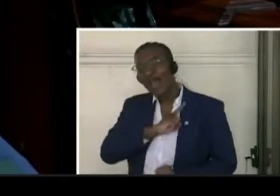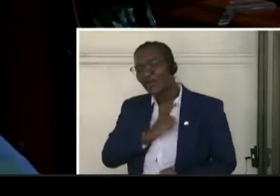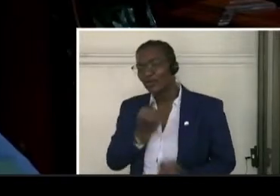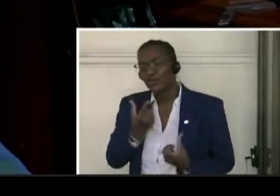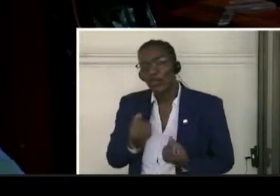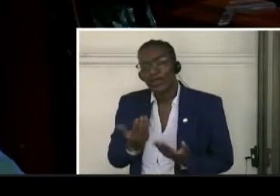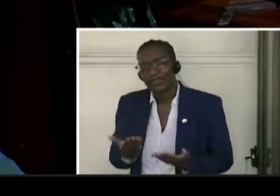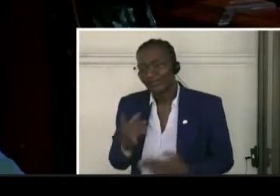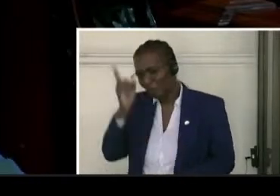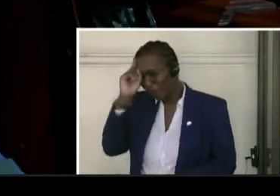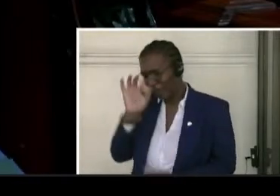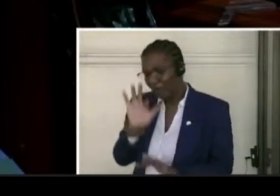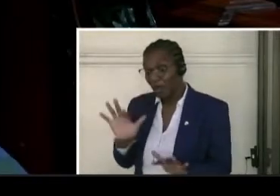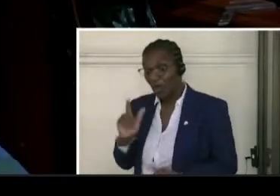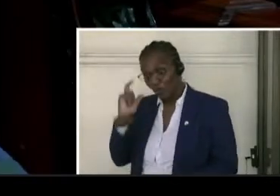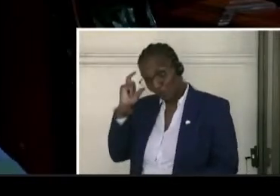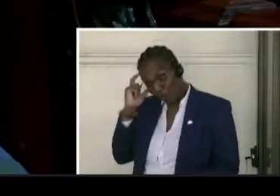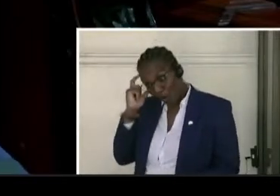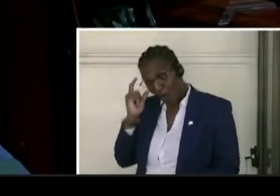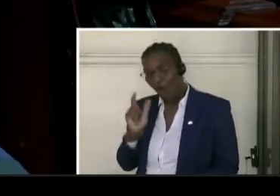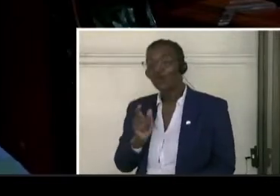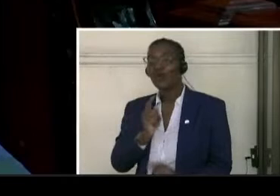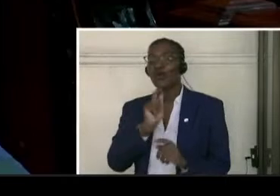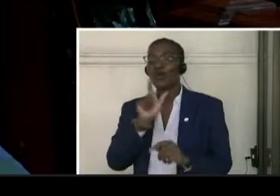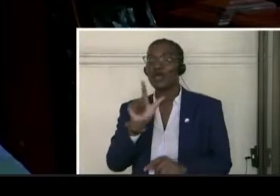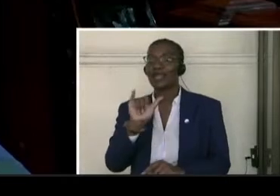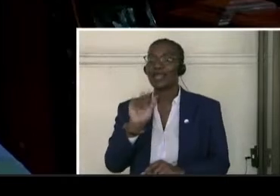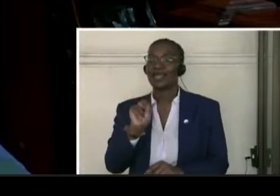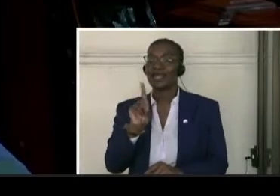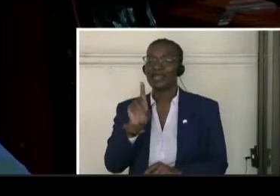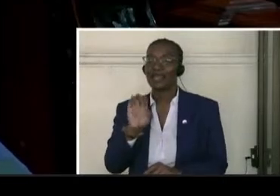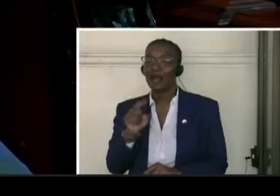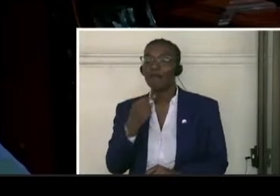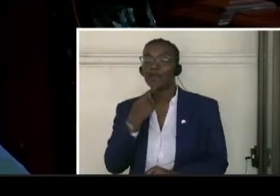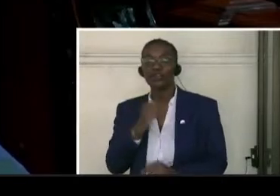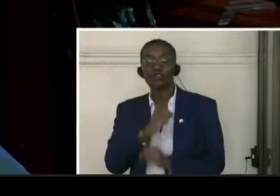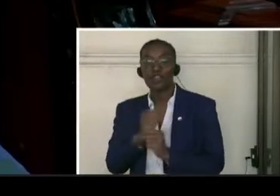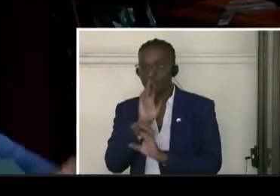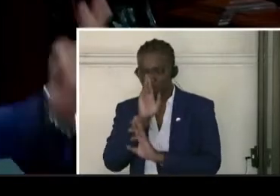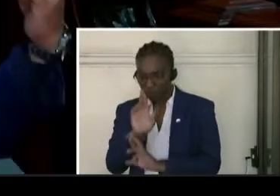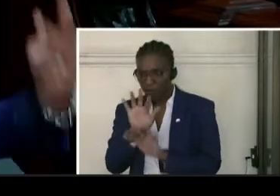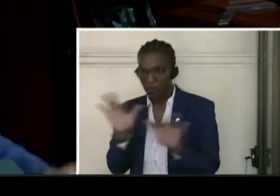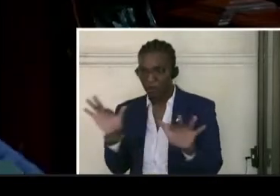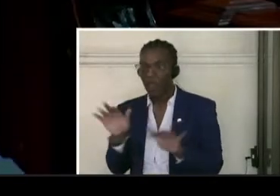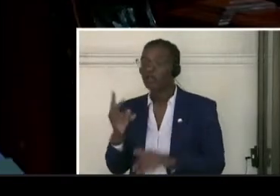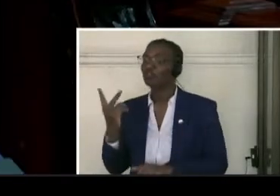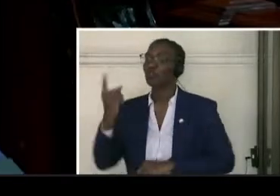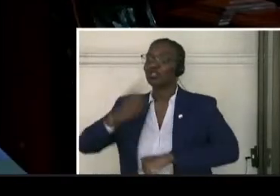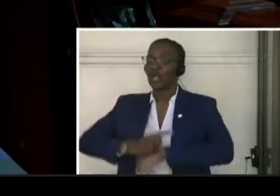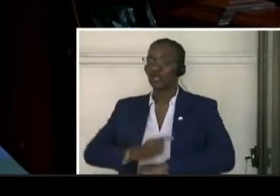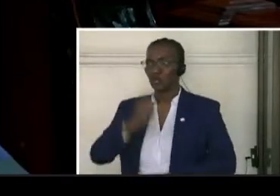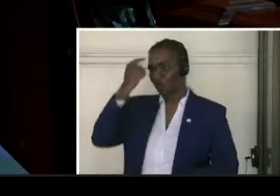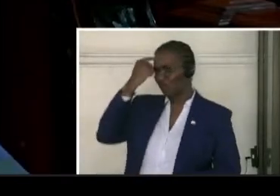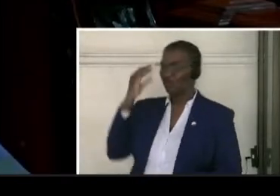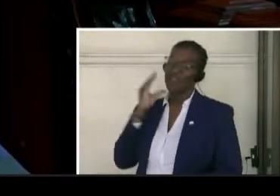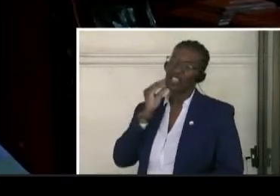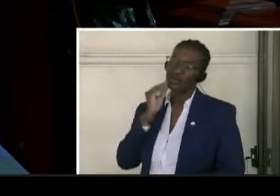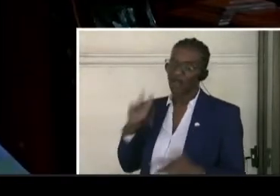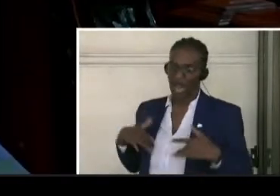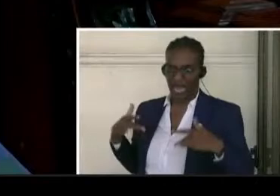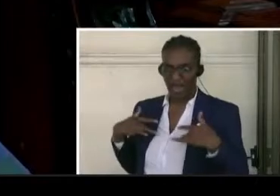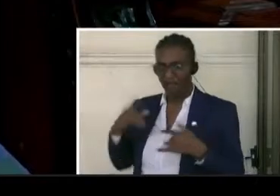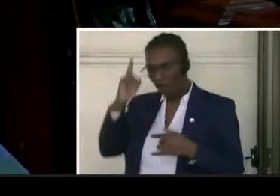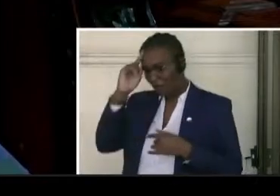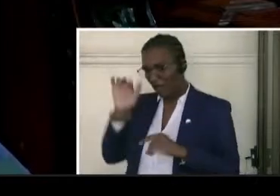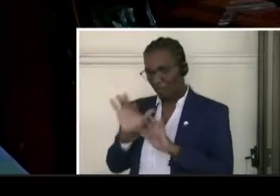much? You go and sleep in Olindela because you are taking our people for granted. And then you come out after 2 days, you think you've experienced the life of a